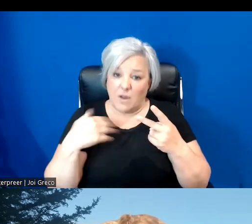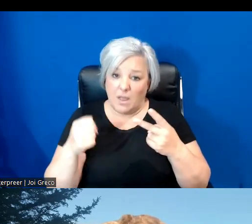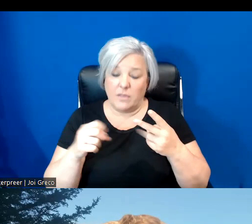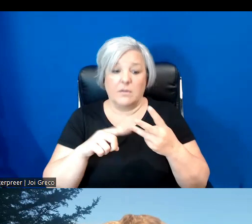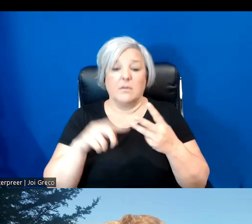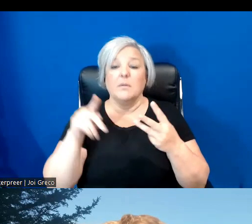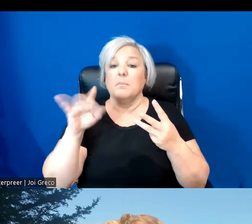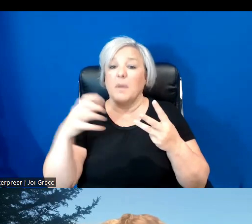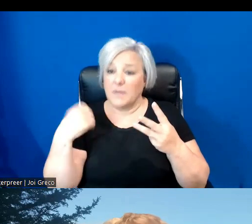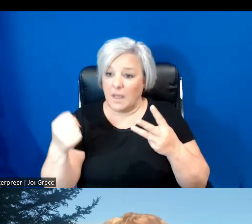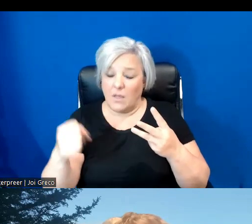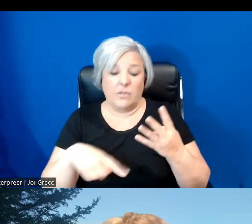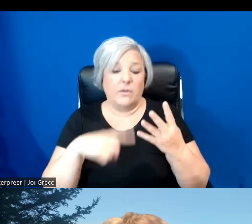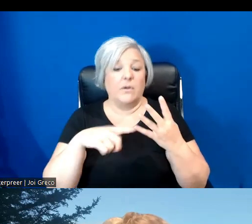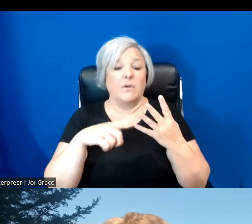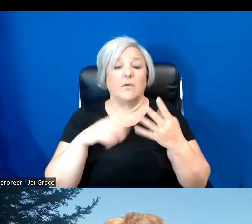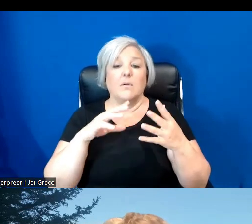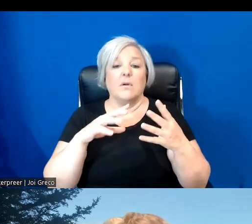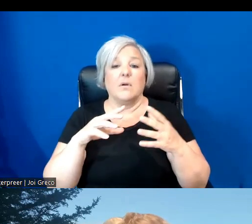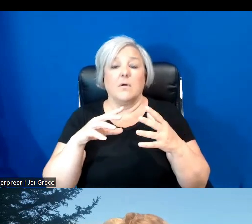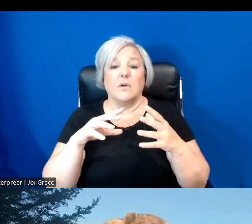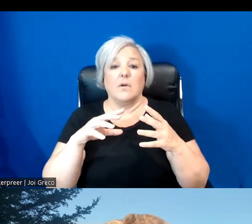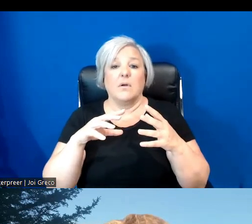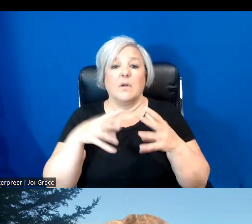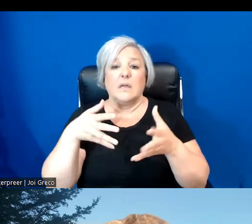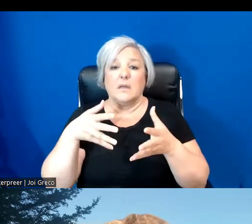health, our tribal